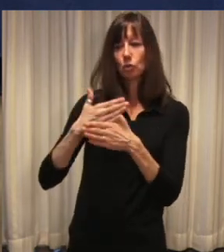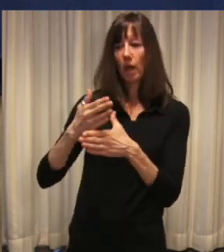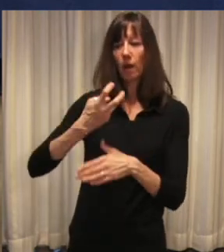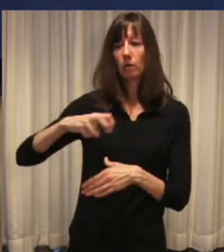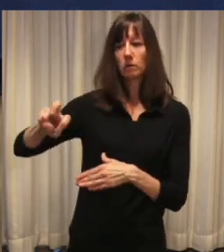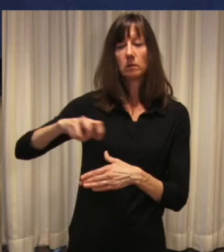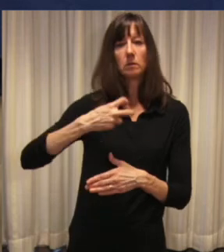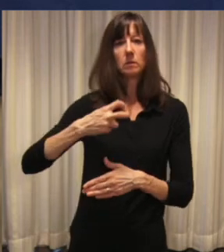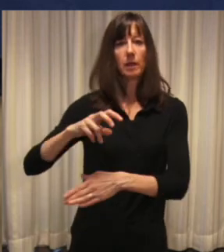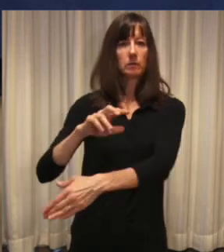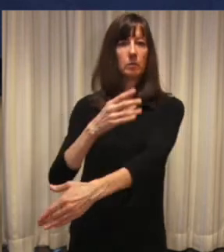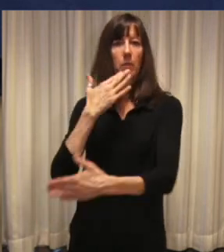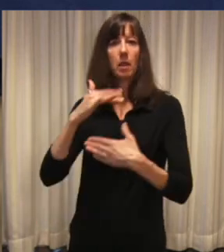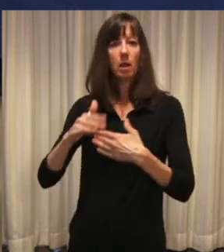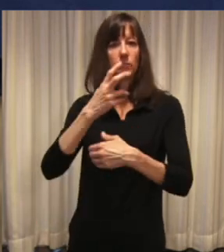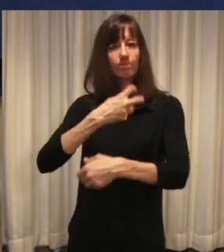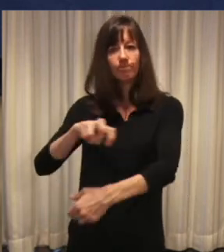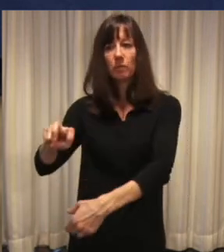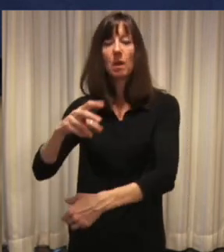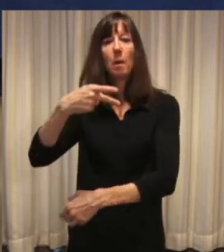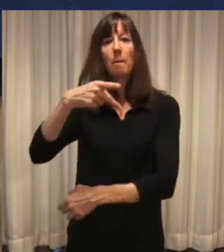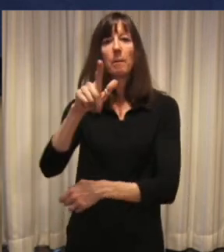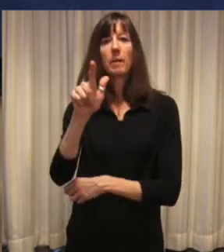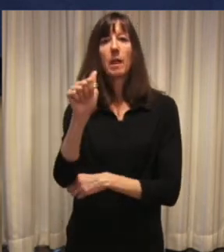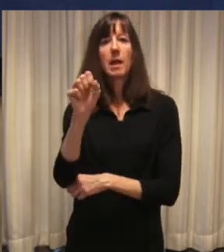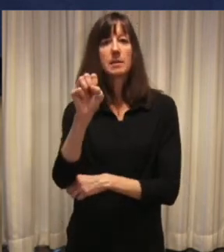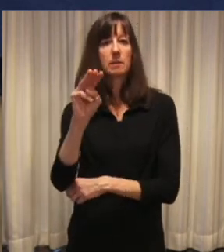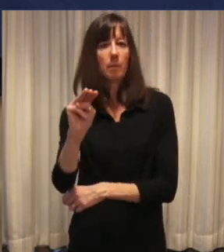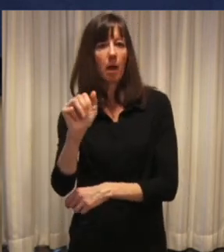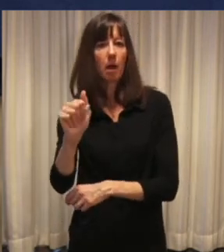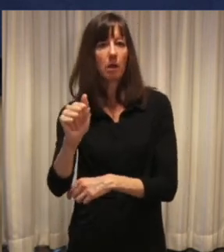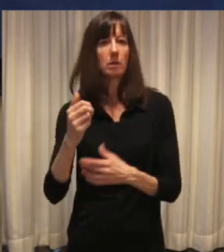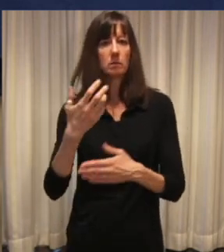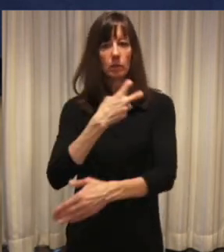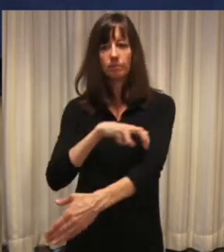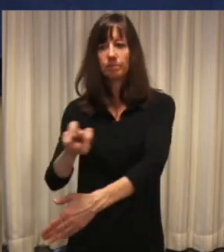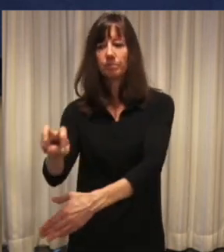on our website, which is our COVID dashboard.